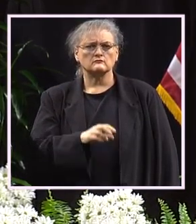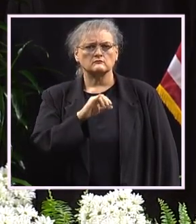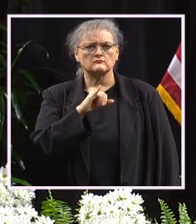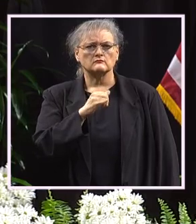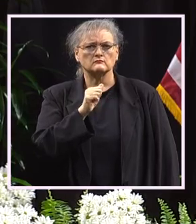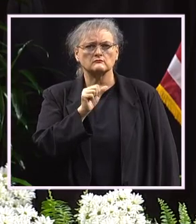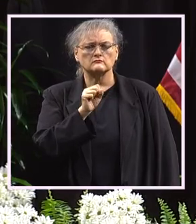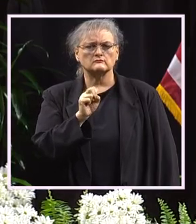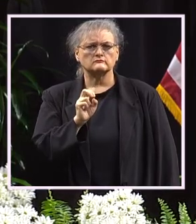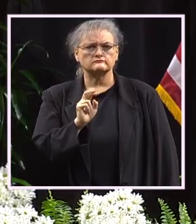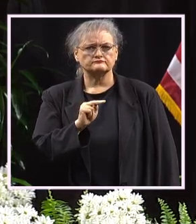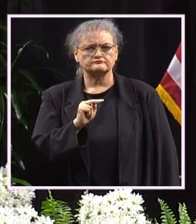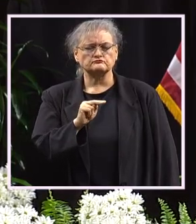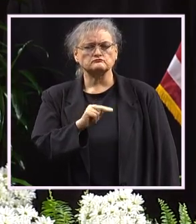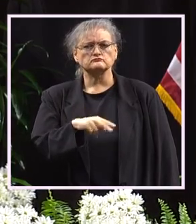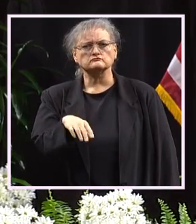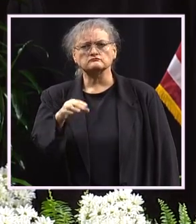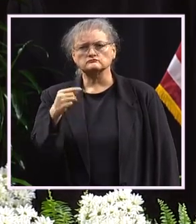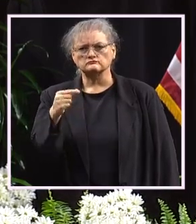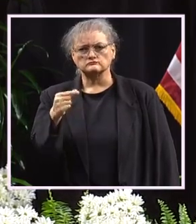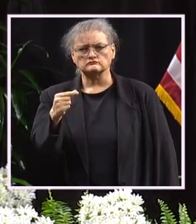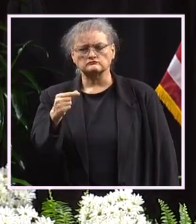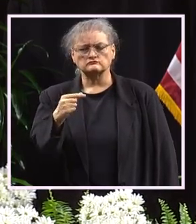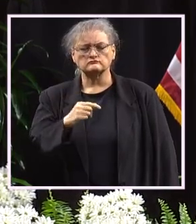Jason Aaron Garza, MBA.